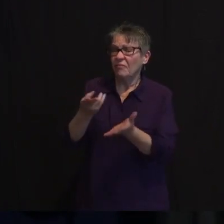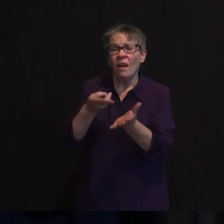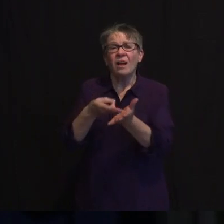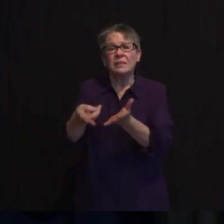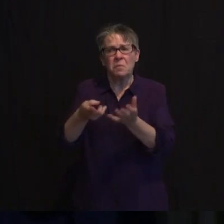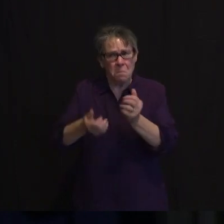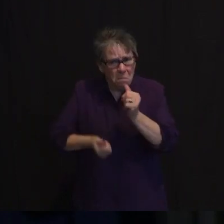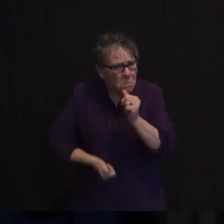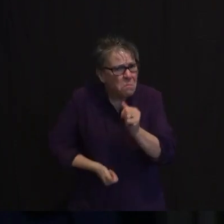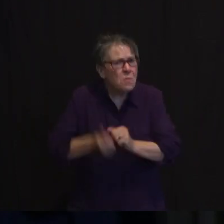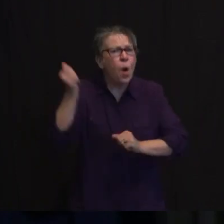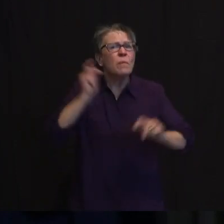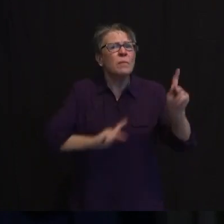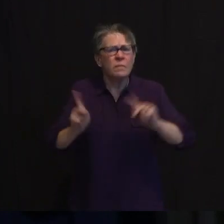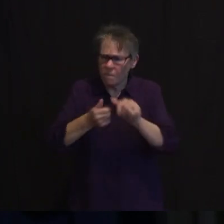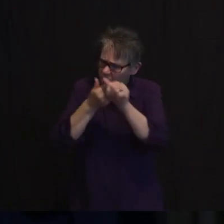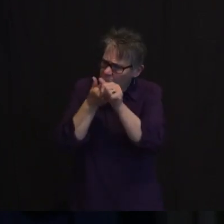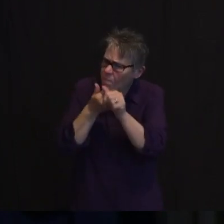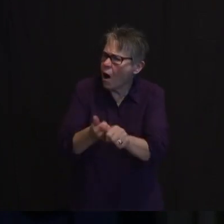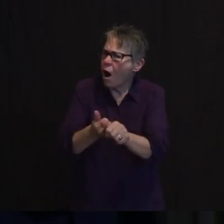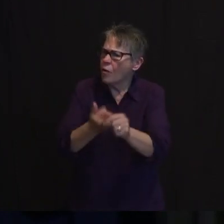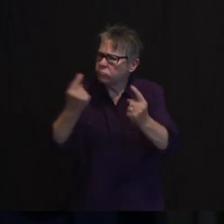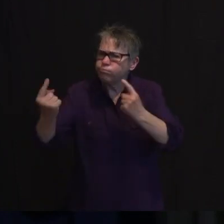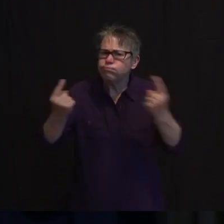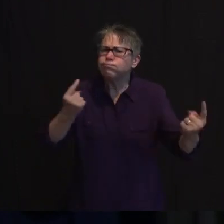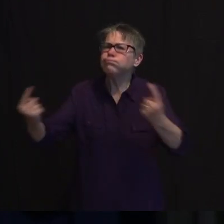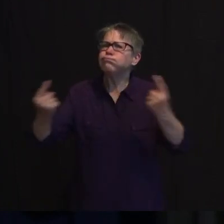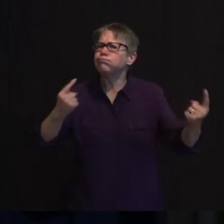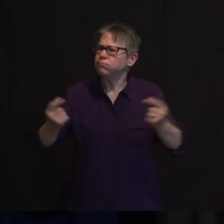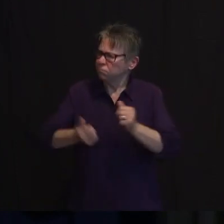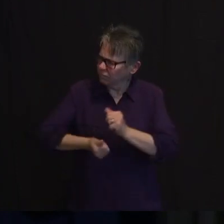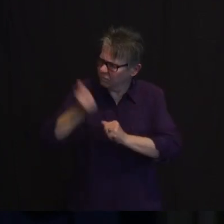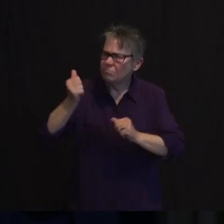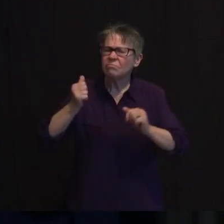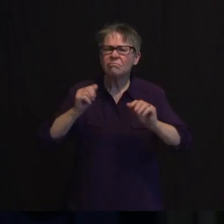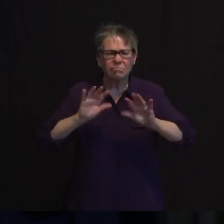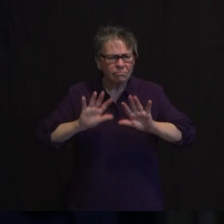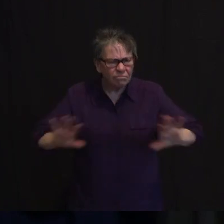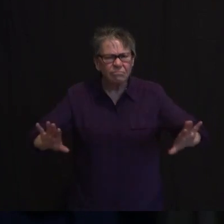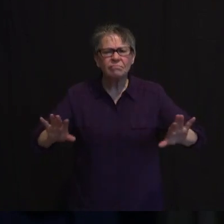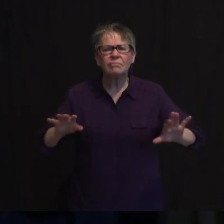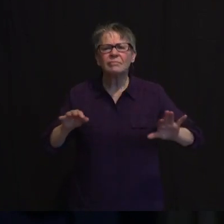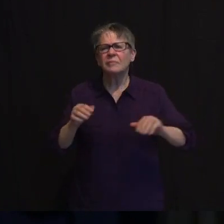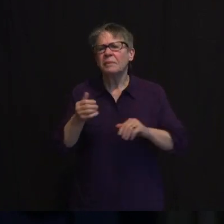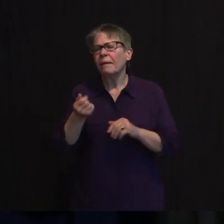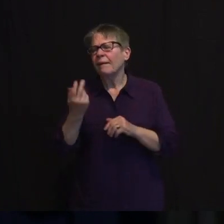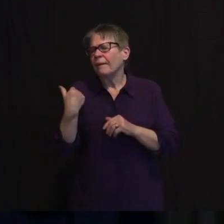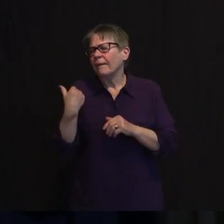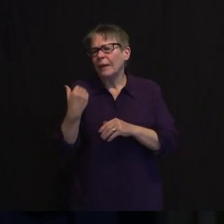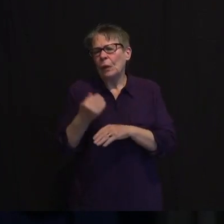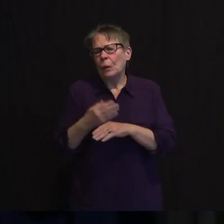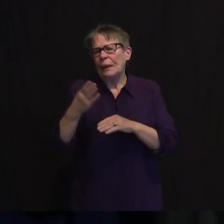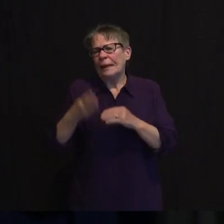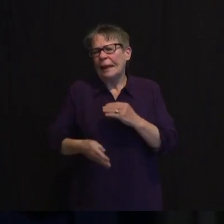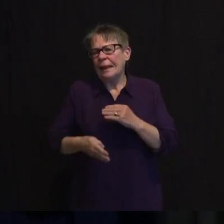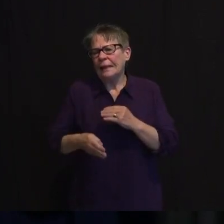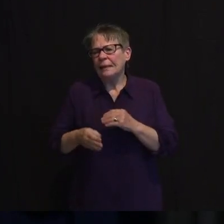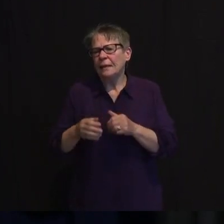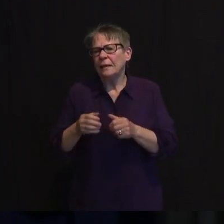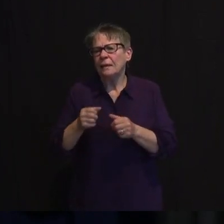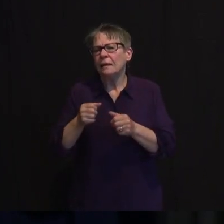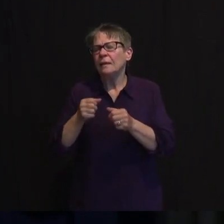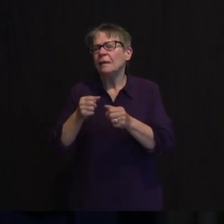Robbinsville, a subject arrested for driving under the influence coughed in the officer's direction, claiming to have COVID. In Toms River, a subject refused to